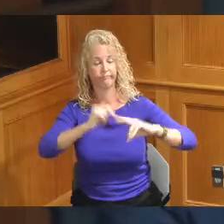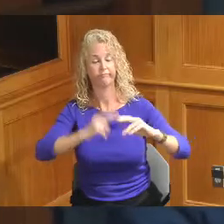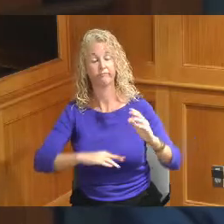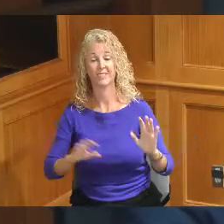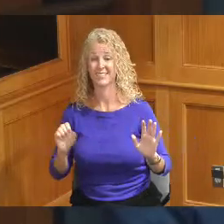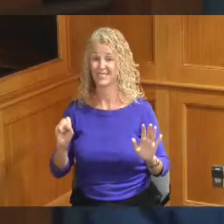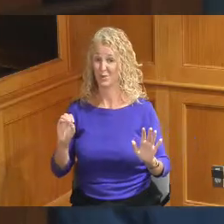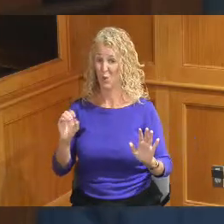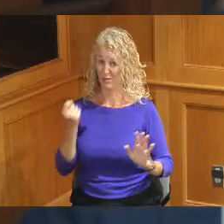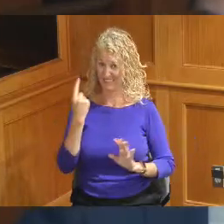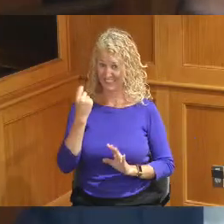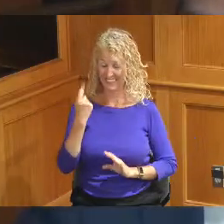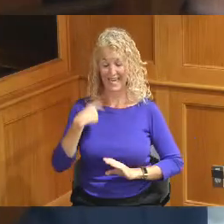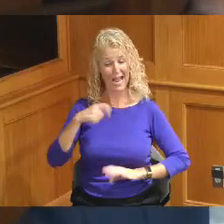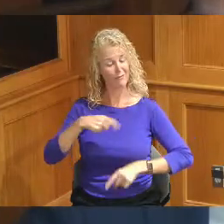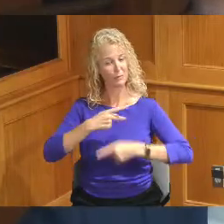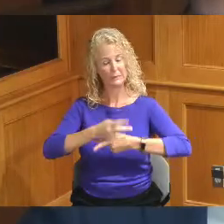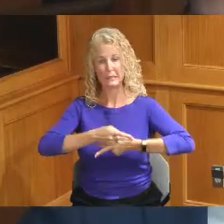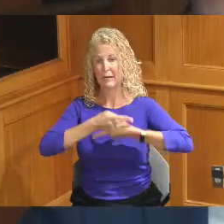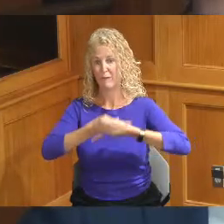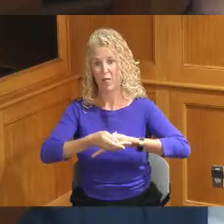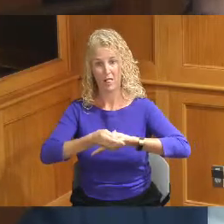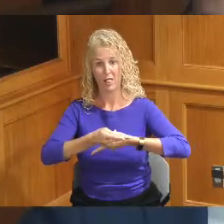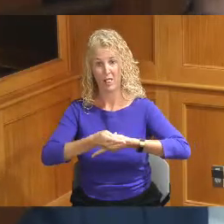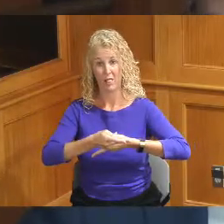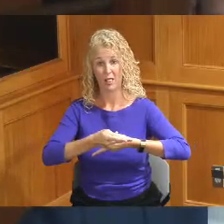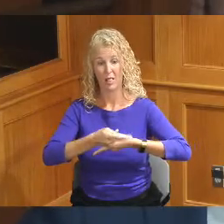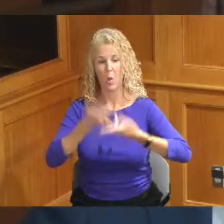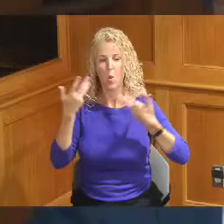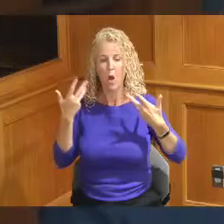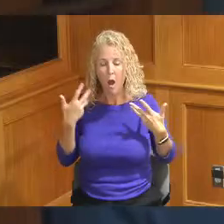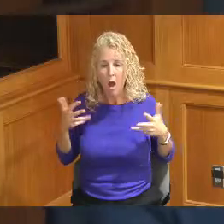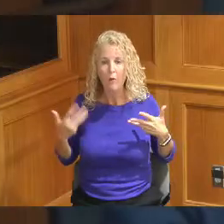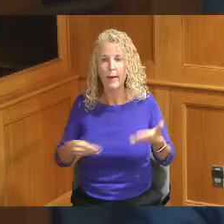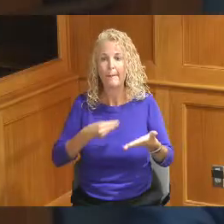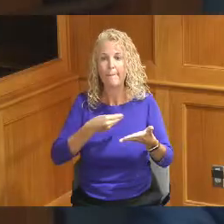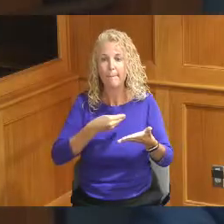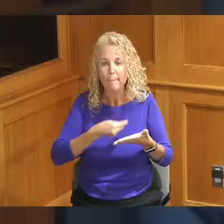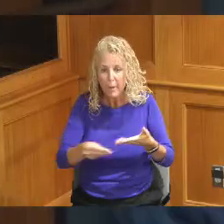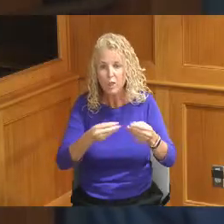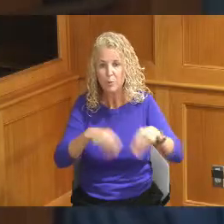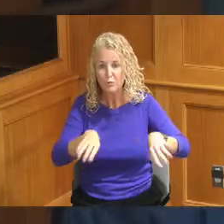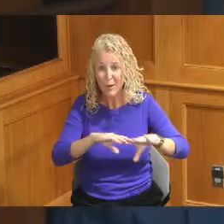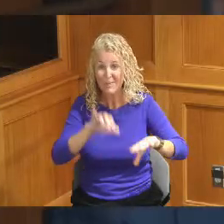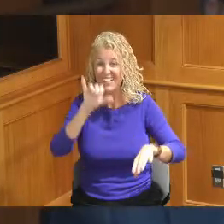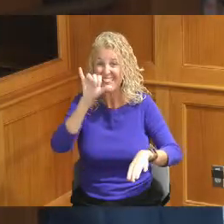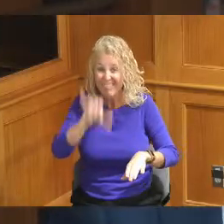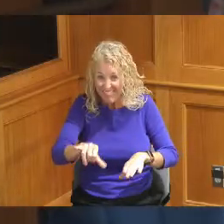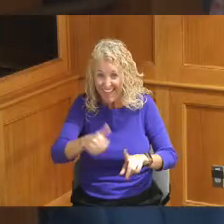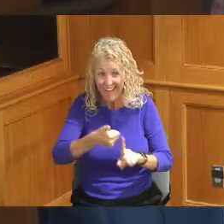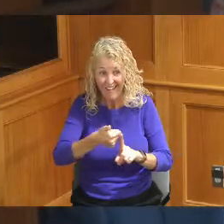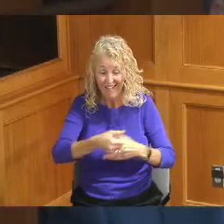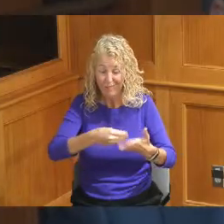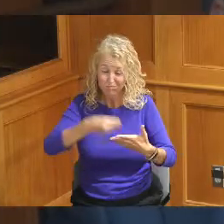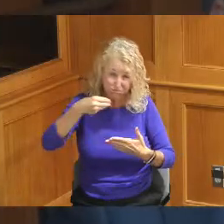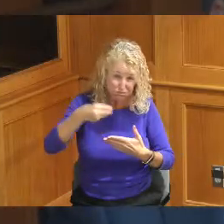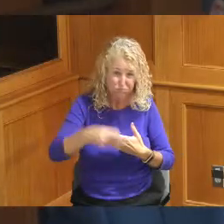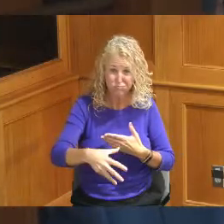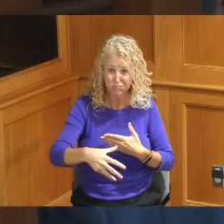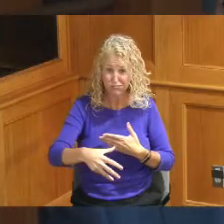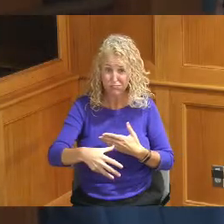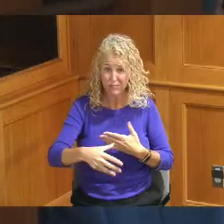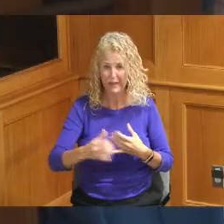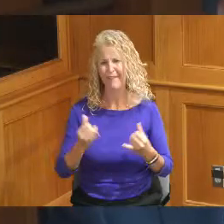be cautious because, the purchase price of getting that place,